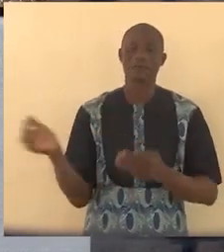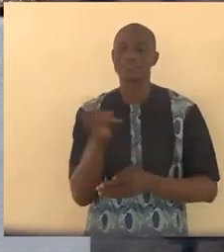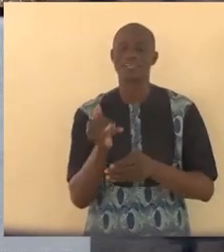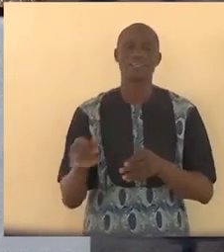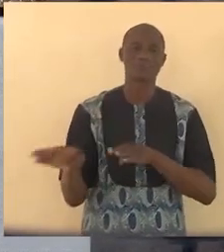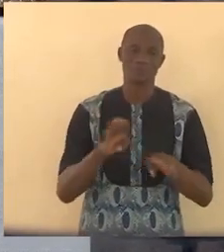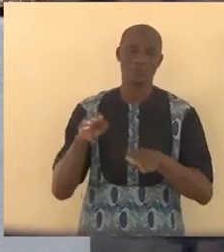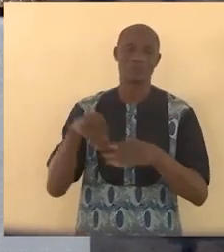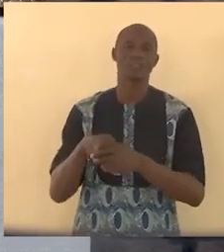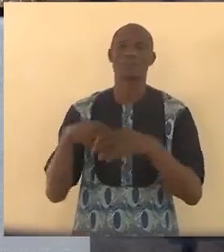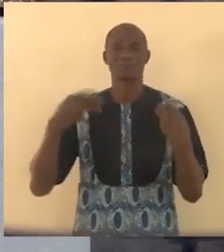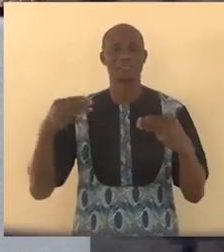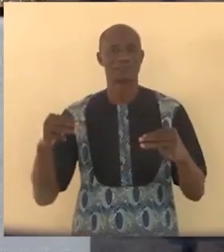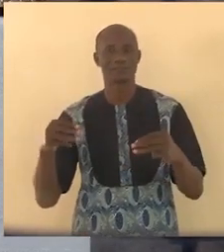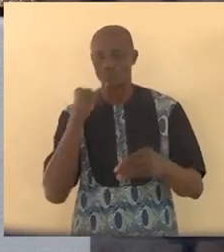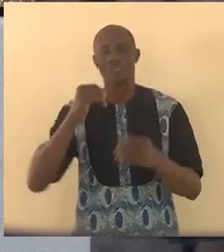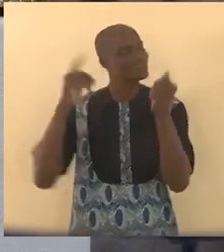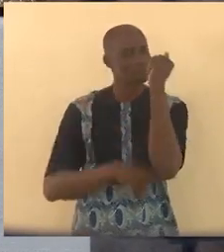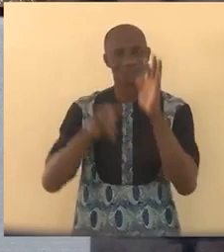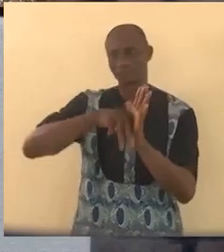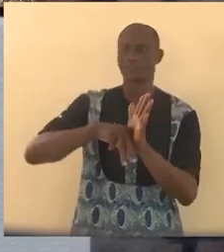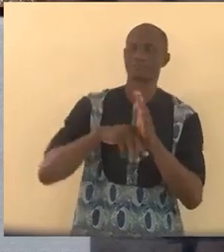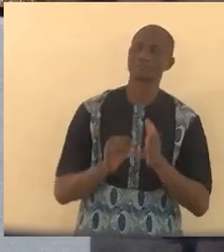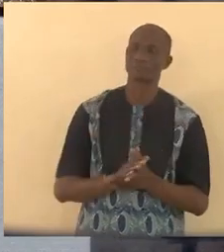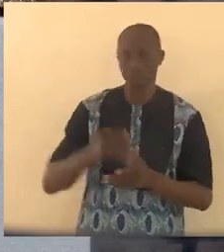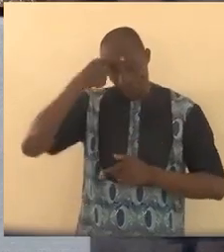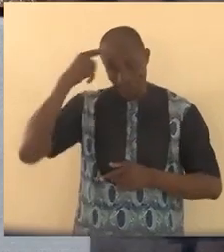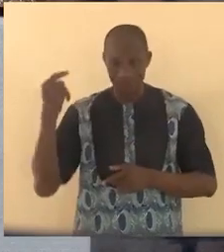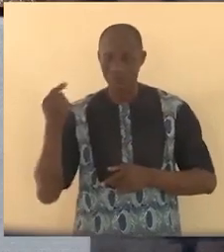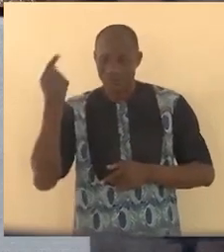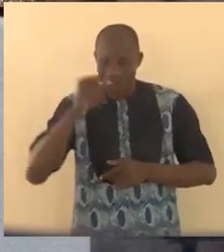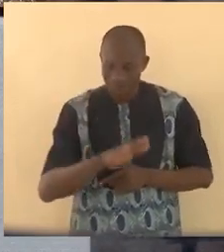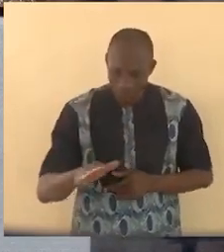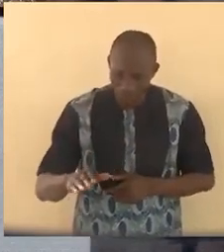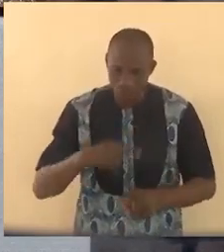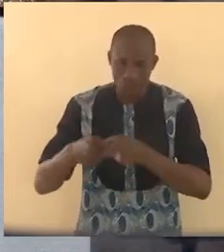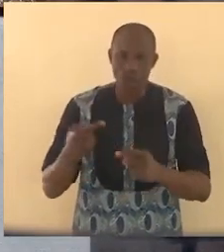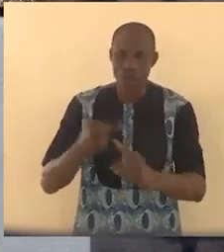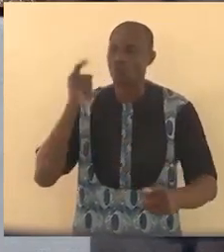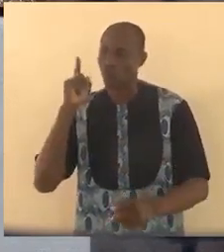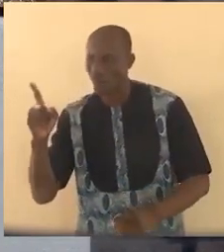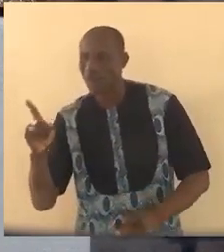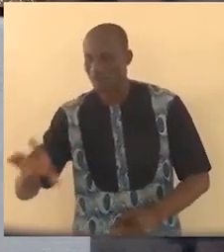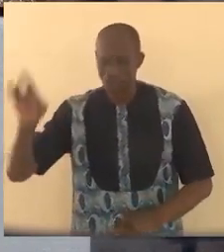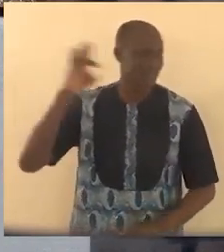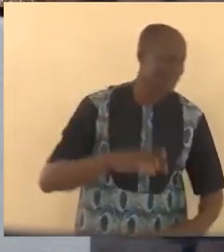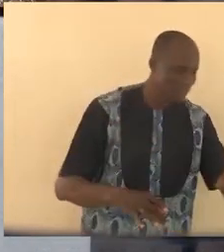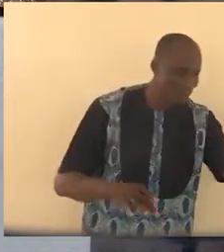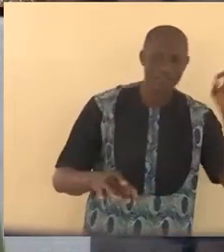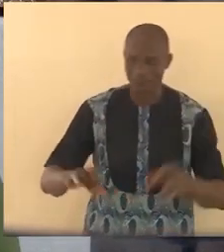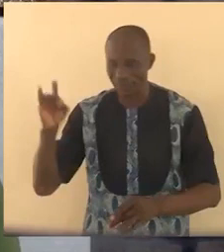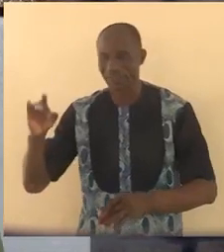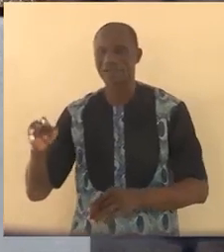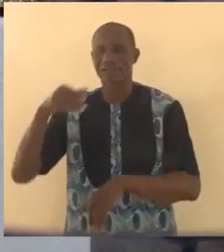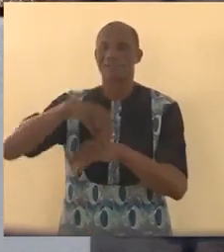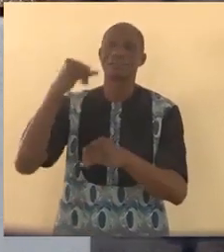supermarket? Oh no, it's punishment. It's like punishment. Because the child is going from one thing to the other, picking another and so on.